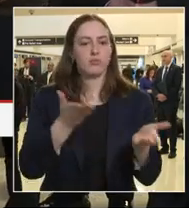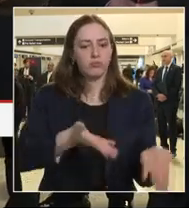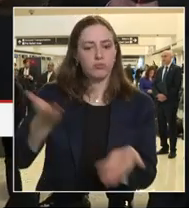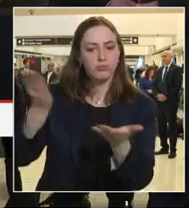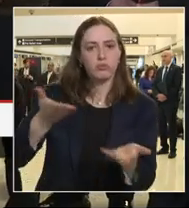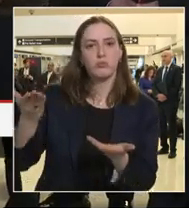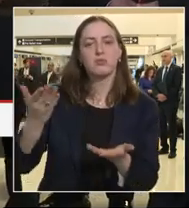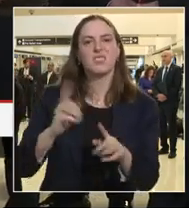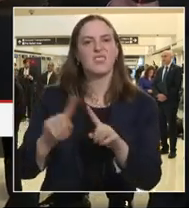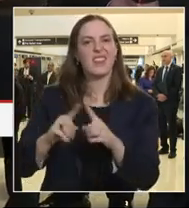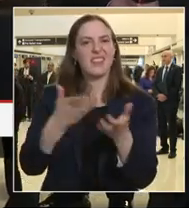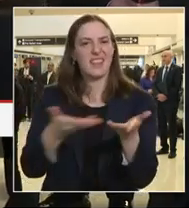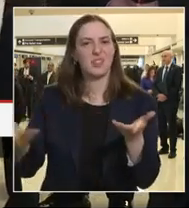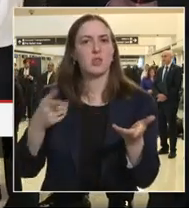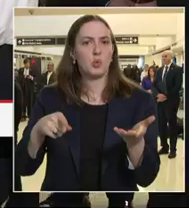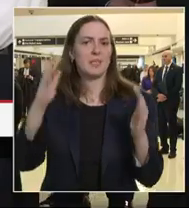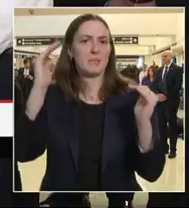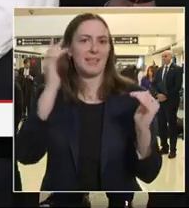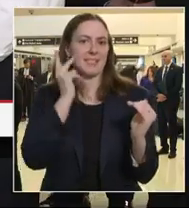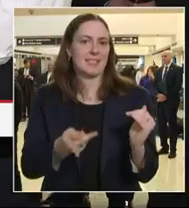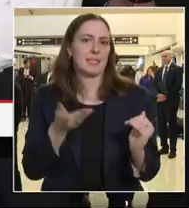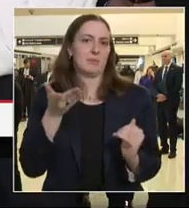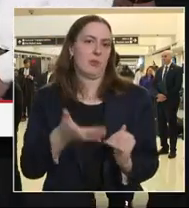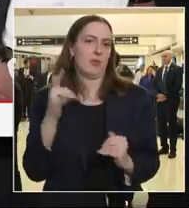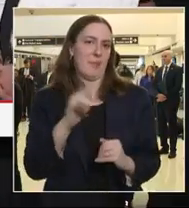plane. And anything about the victims?